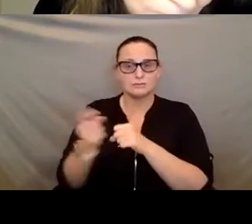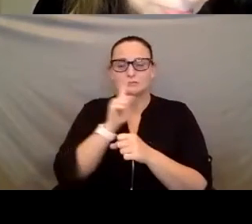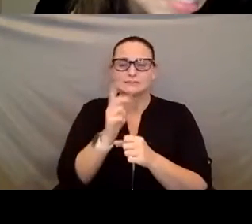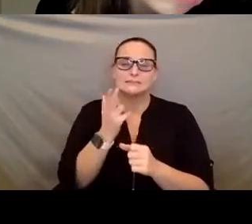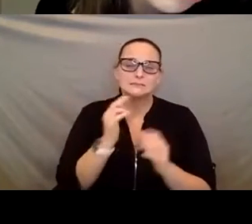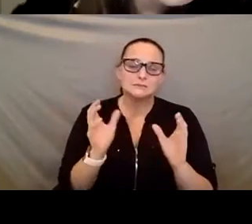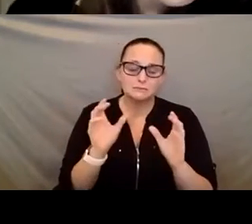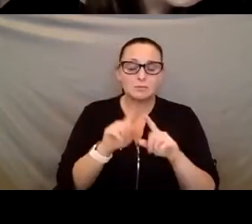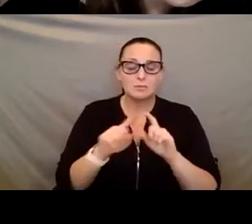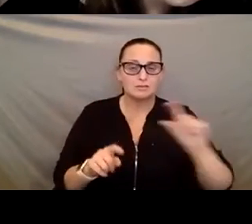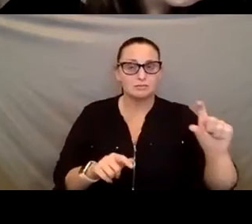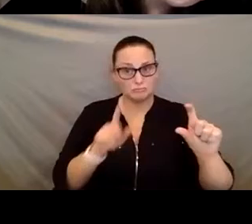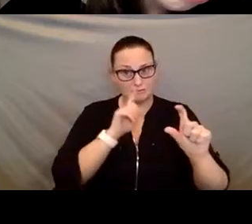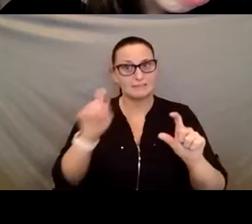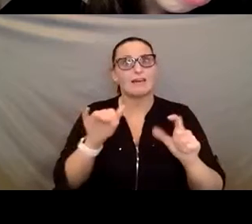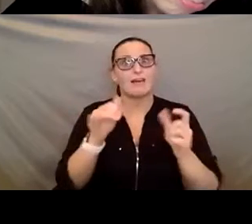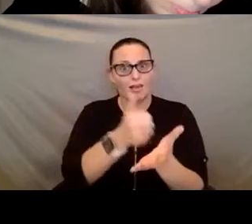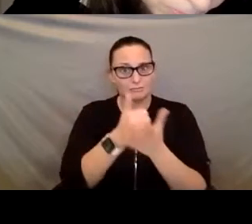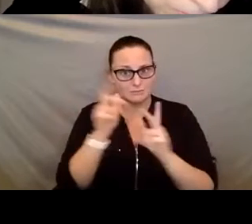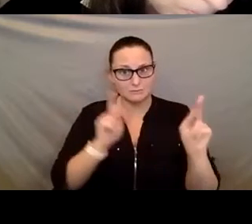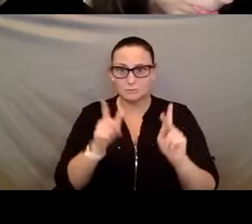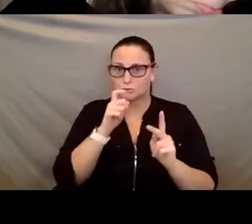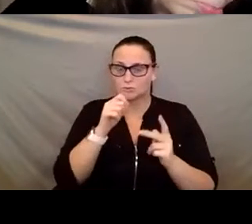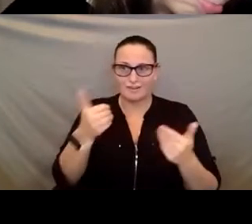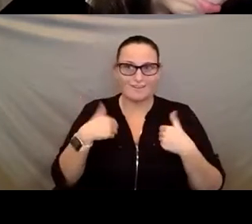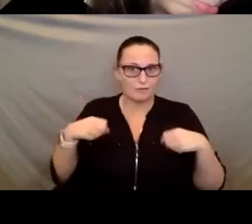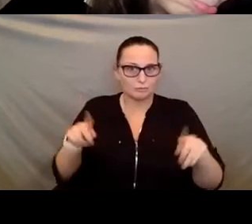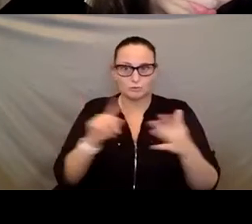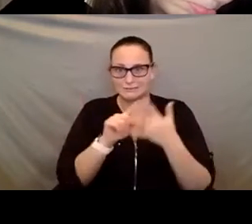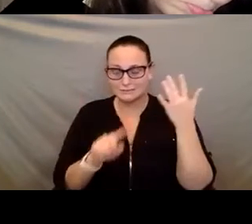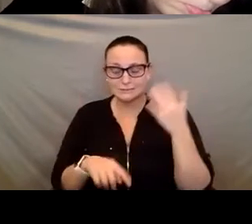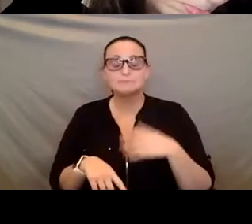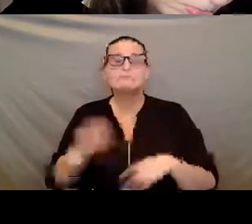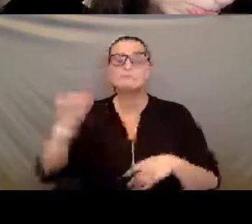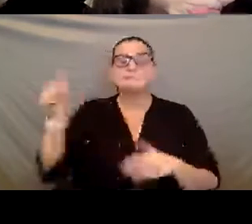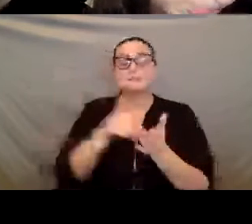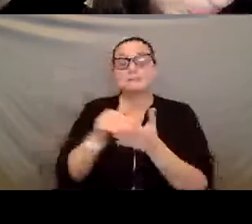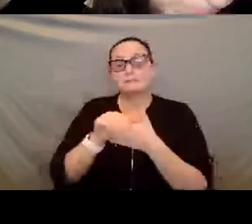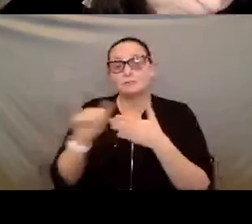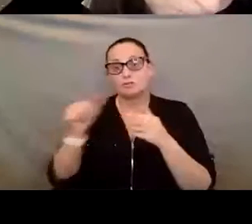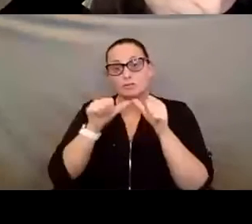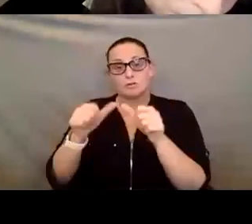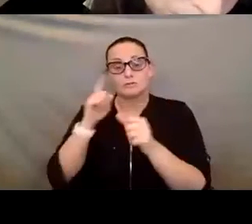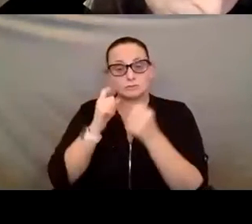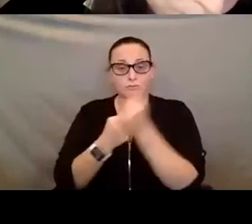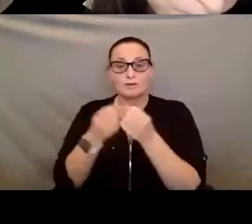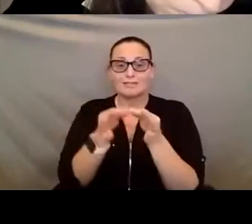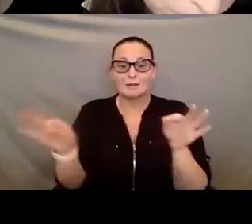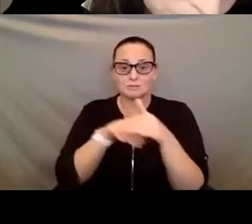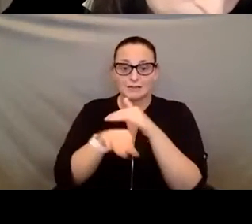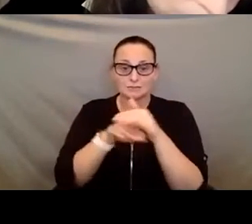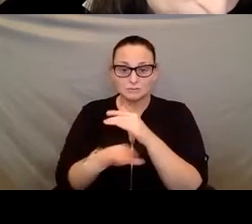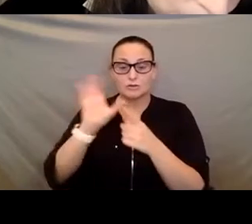money, but it goes a long way for folks that really don't get those kind of opportunities. $10 million ongoing to support language access and